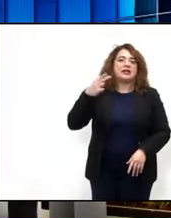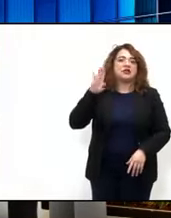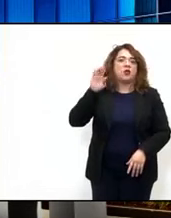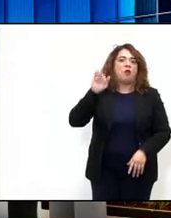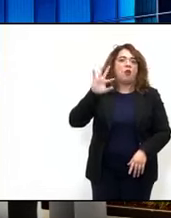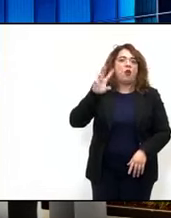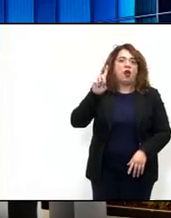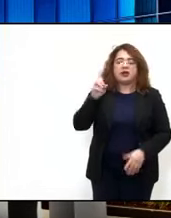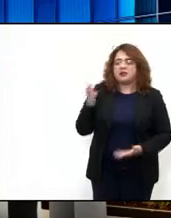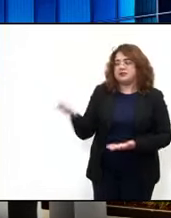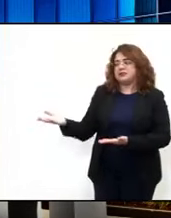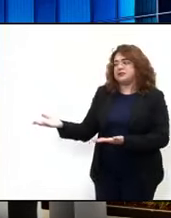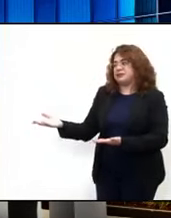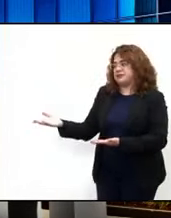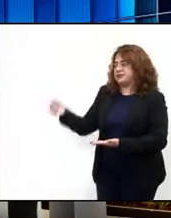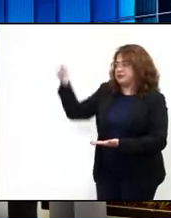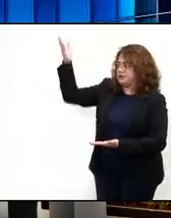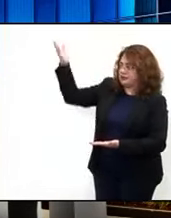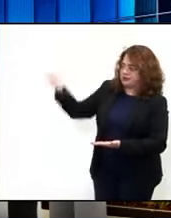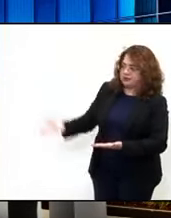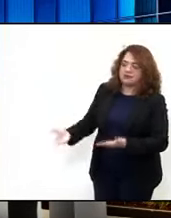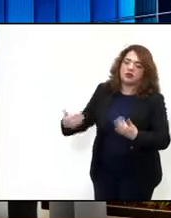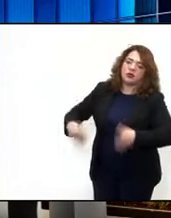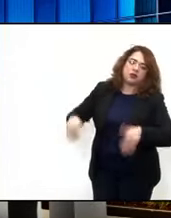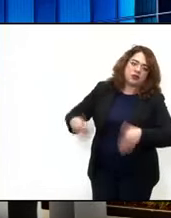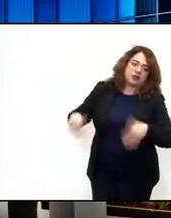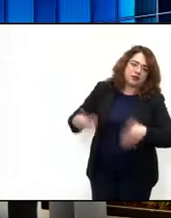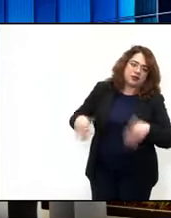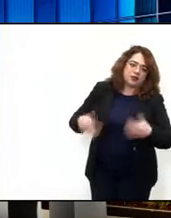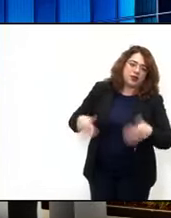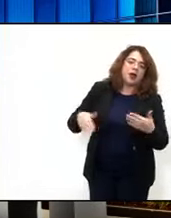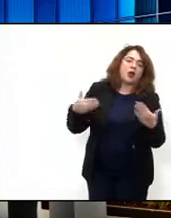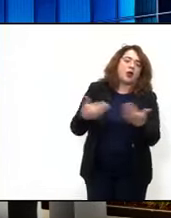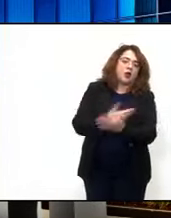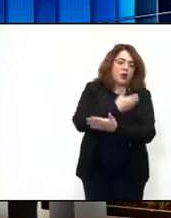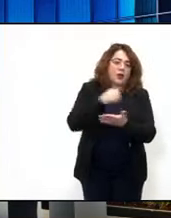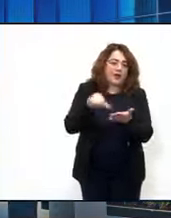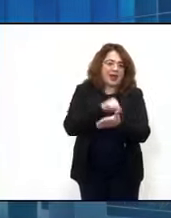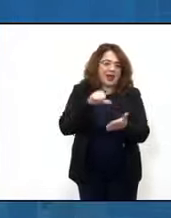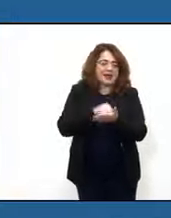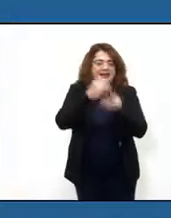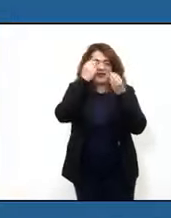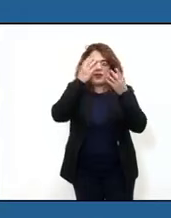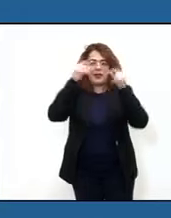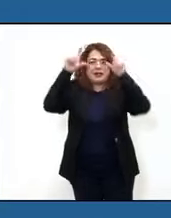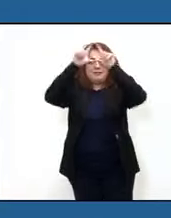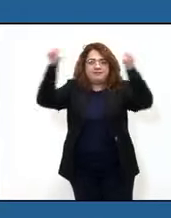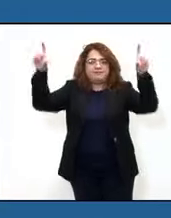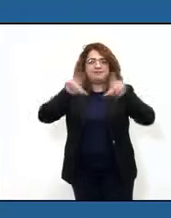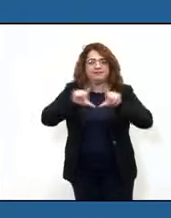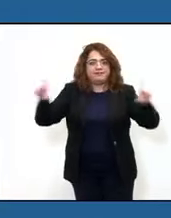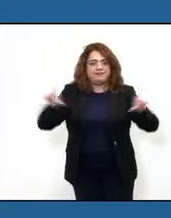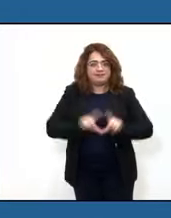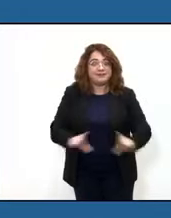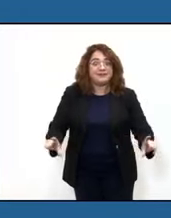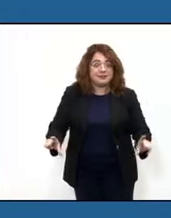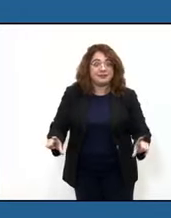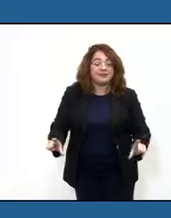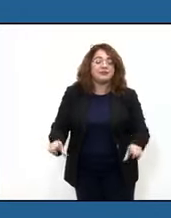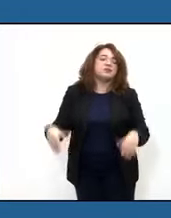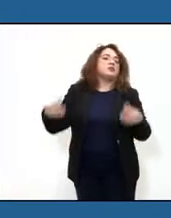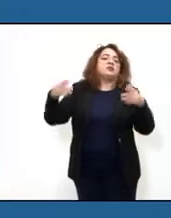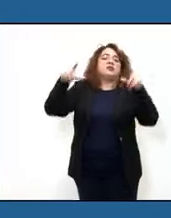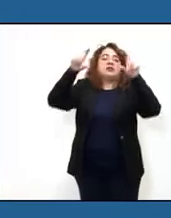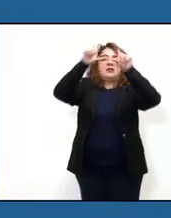look like in the city? And we wanted to share our new page. So the state system for where we get our cases has